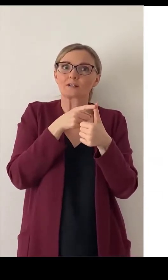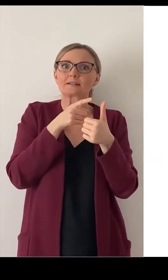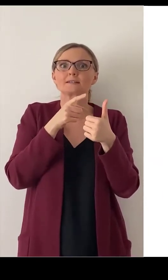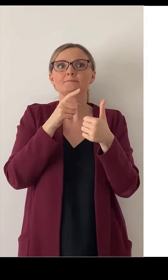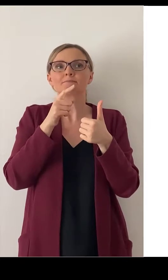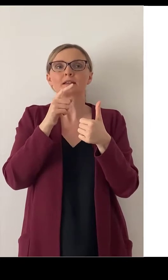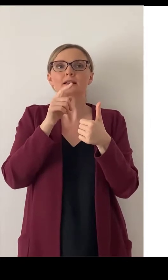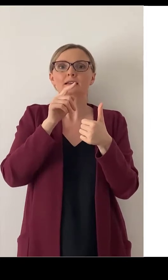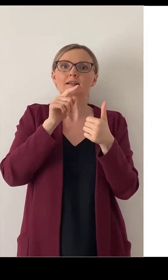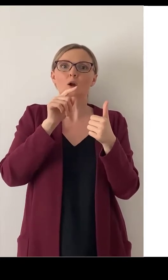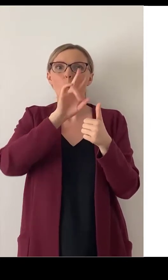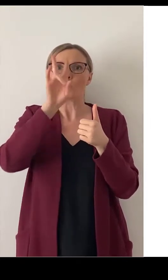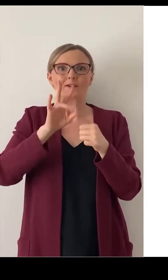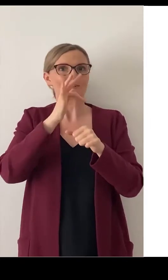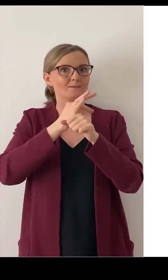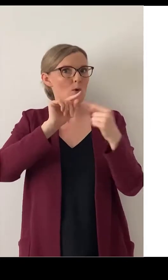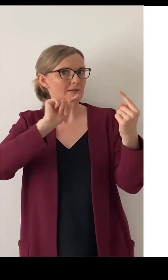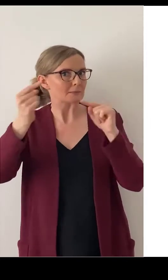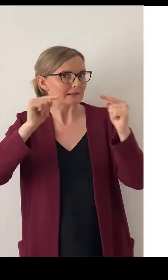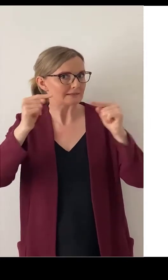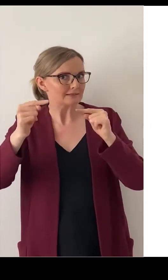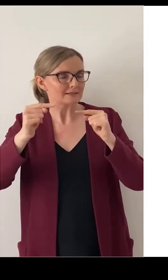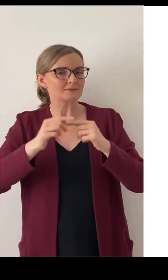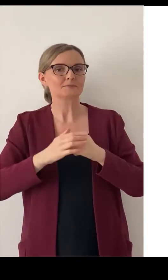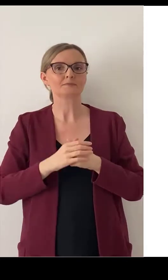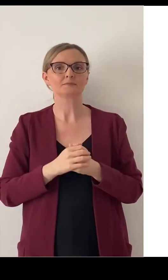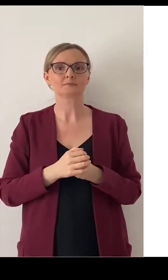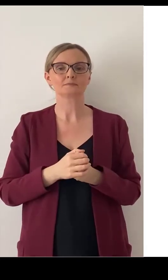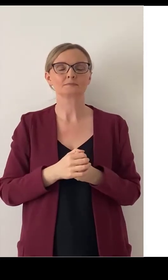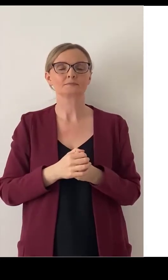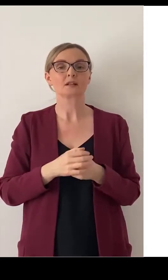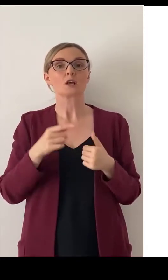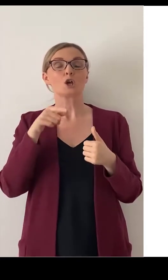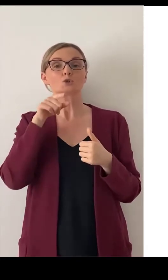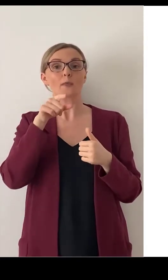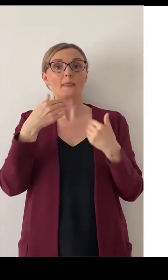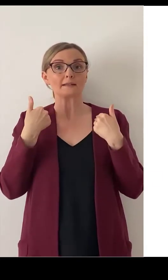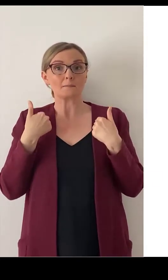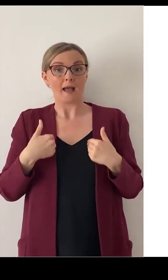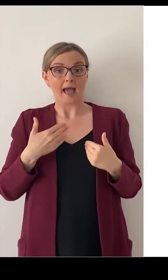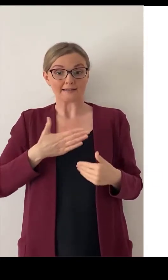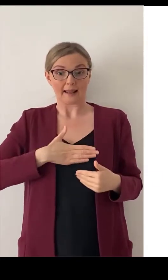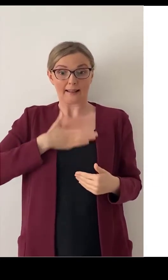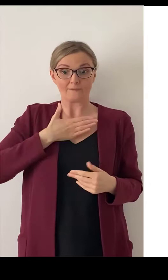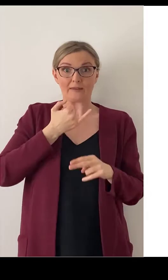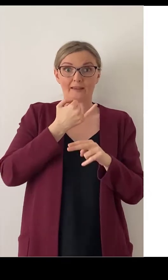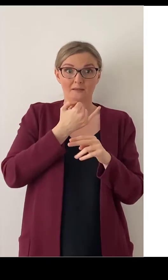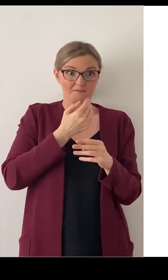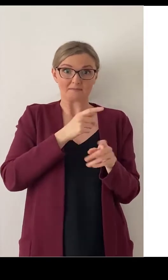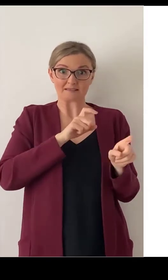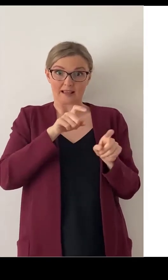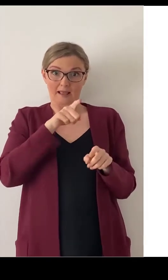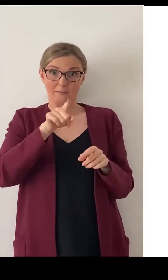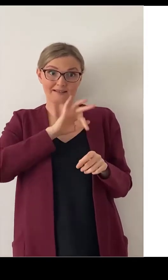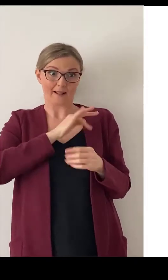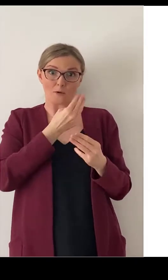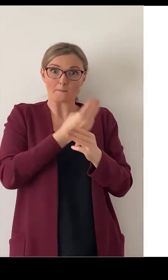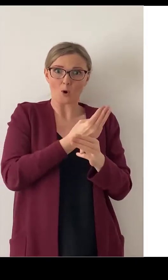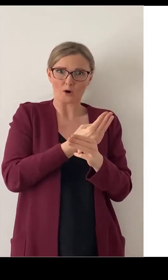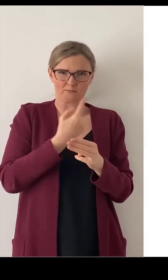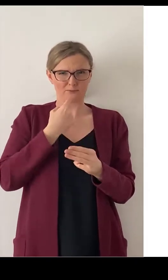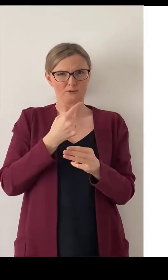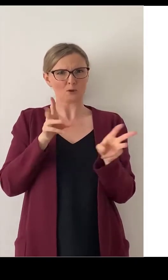then. This man is living under poverty even though he works full-time.